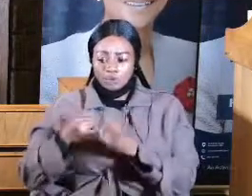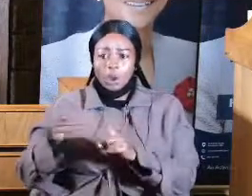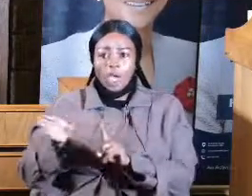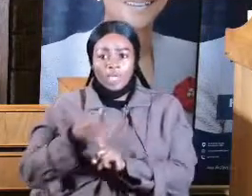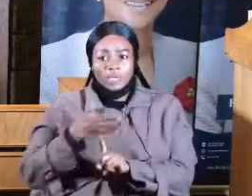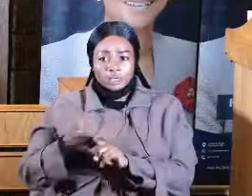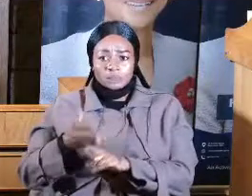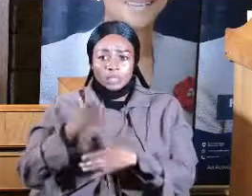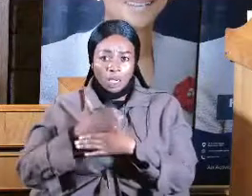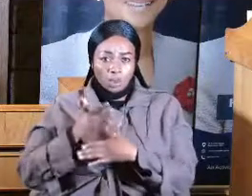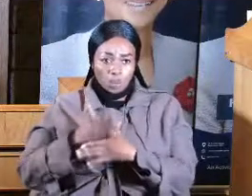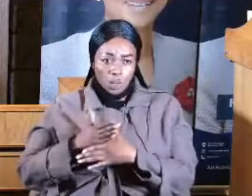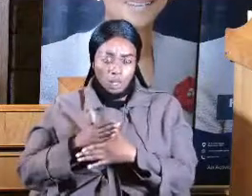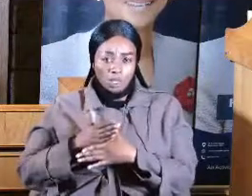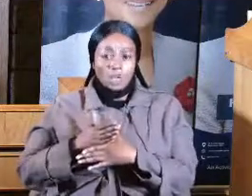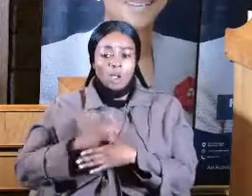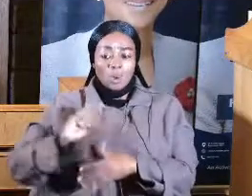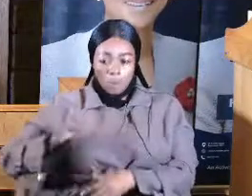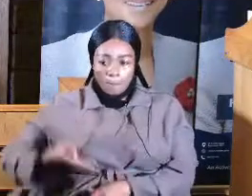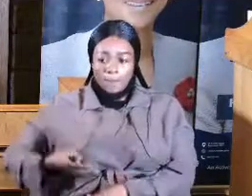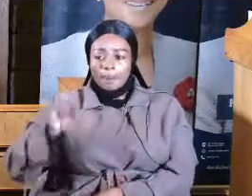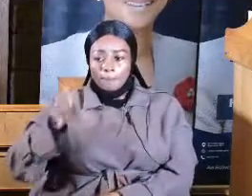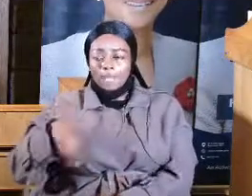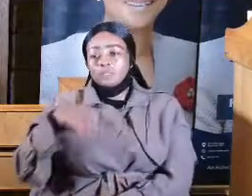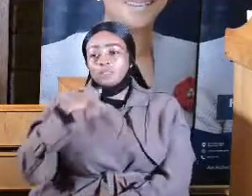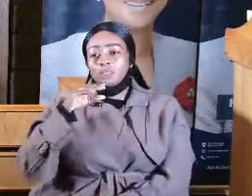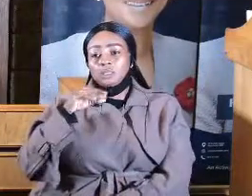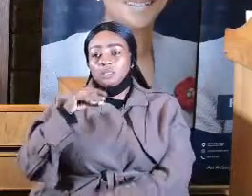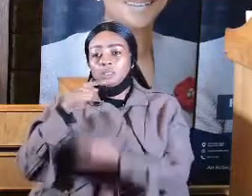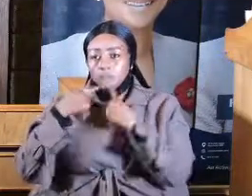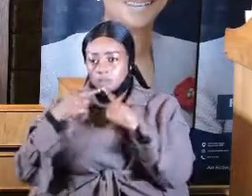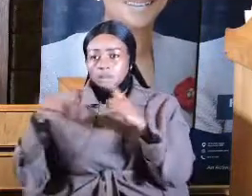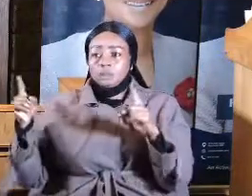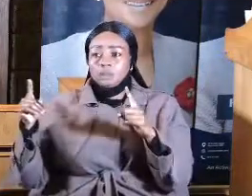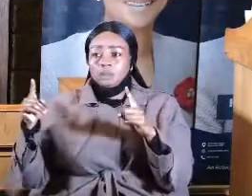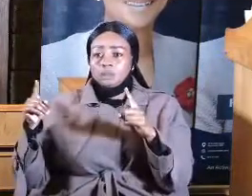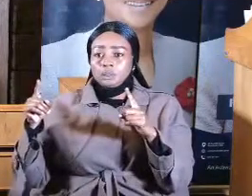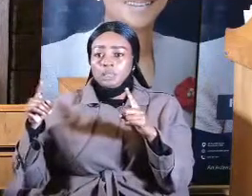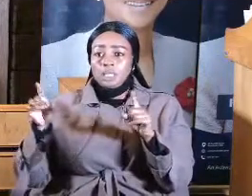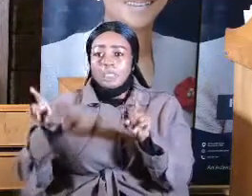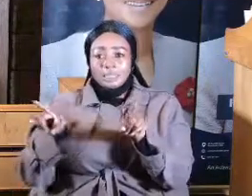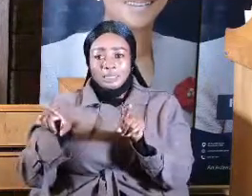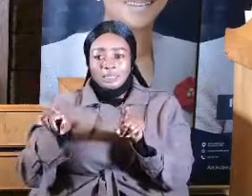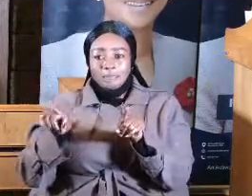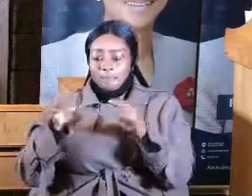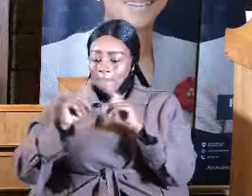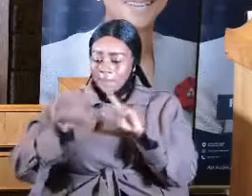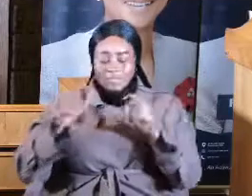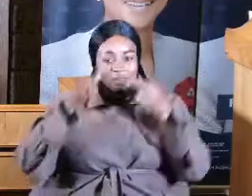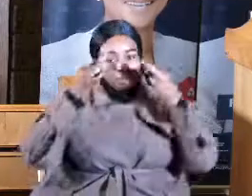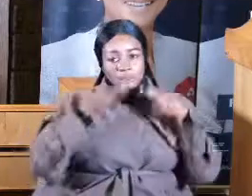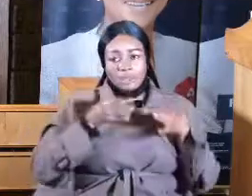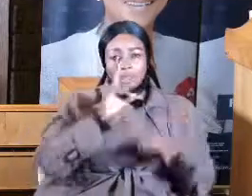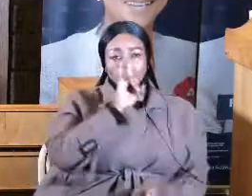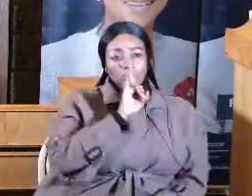at work, women must talk. But we'll find that women end up keeping quiet. A person said that I'd rather stay in